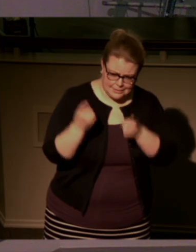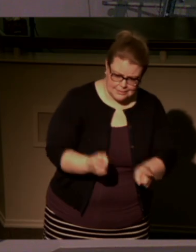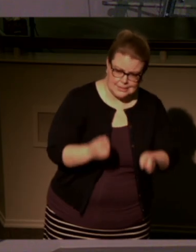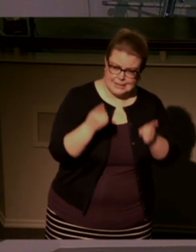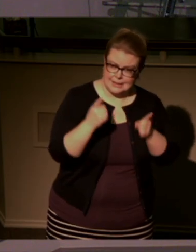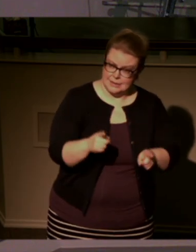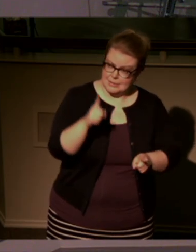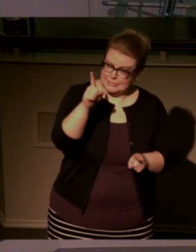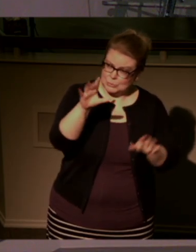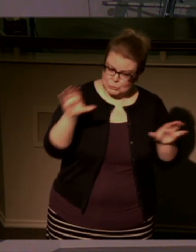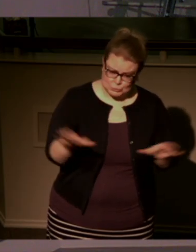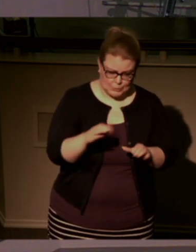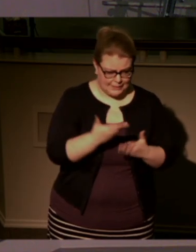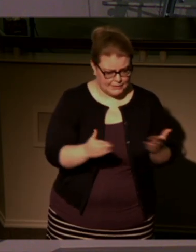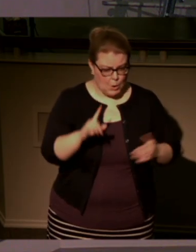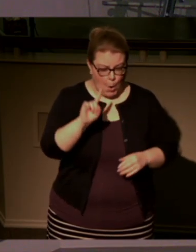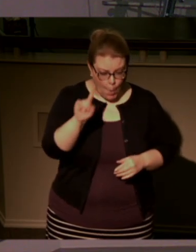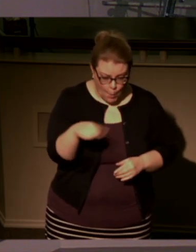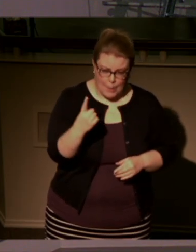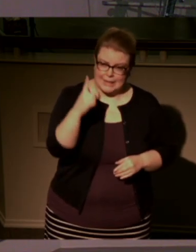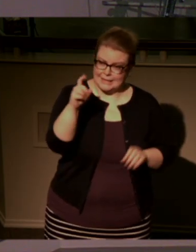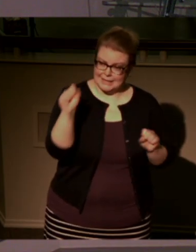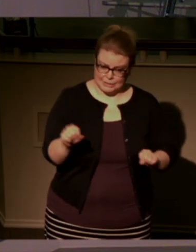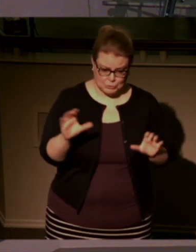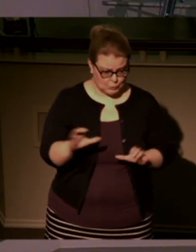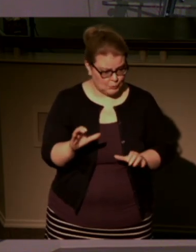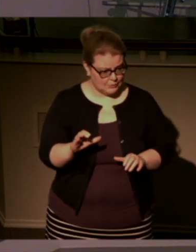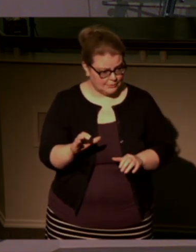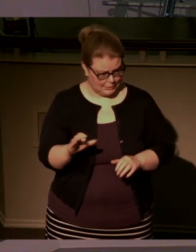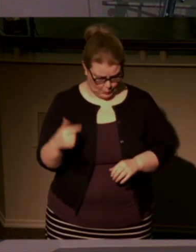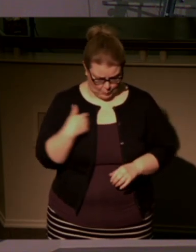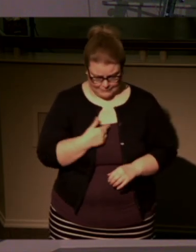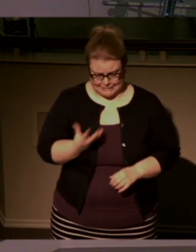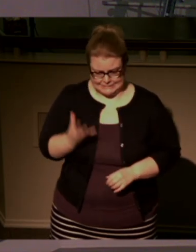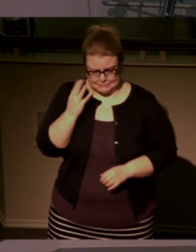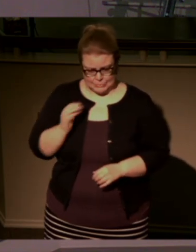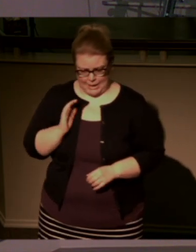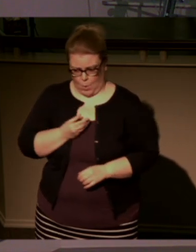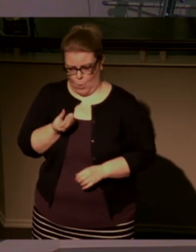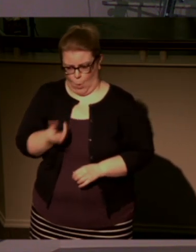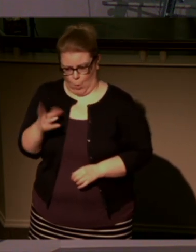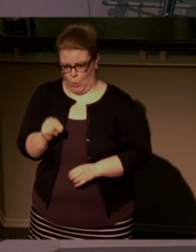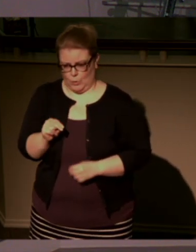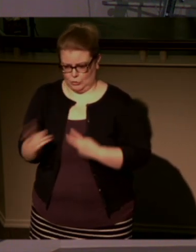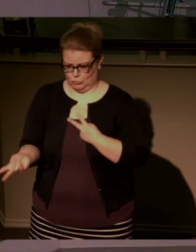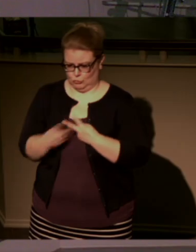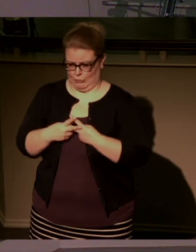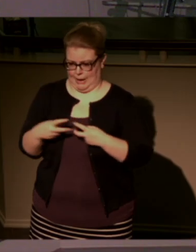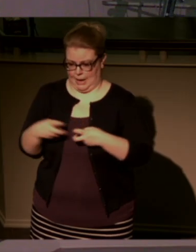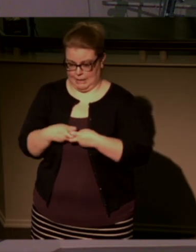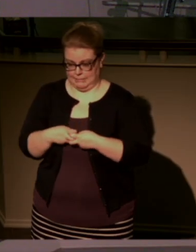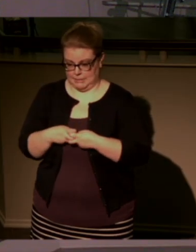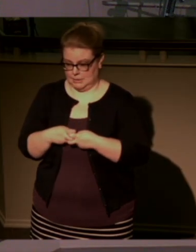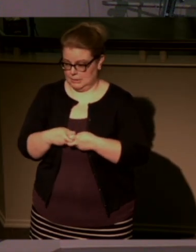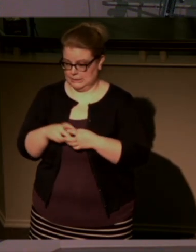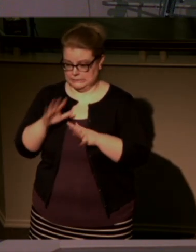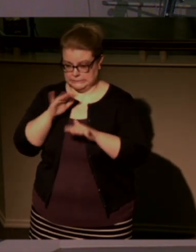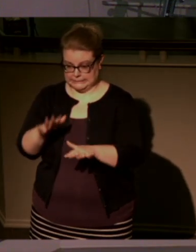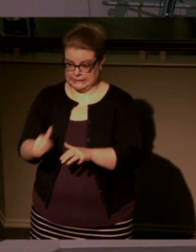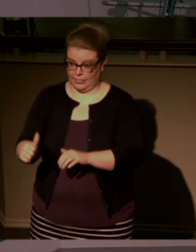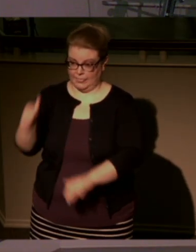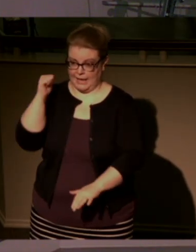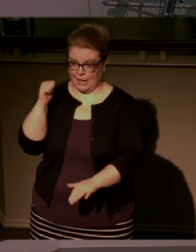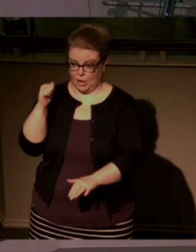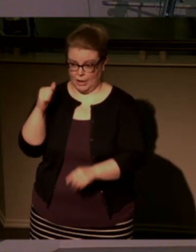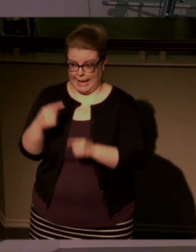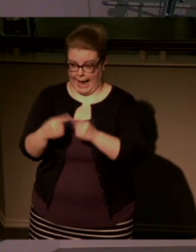could move. We were in the trap, faced between the direction of God and the sea and the enemies attacking.